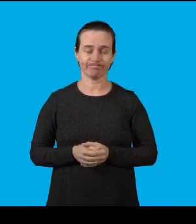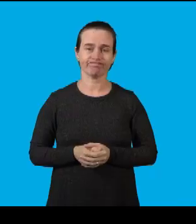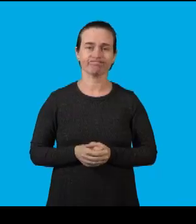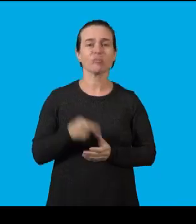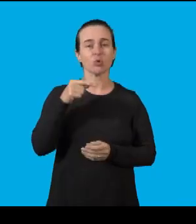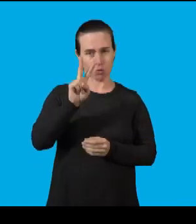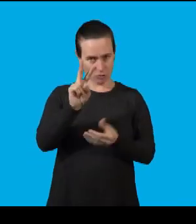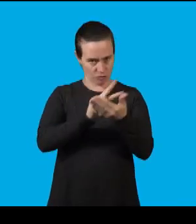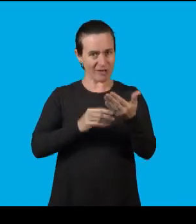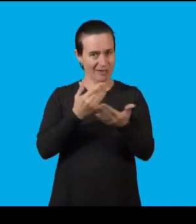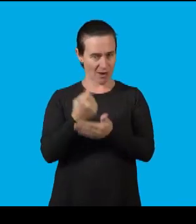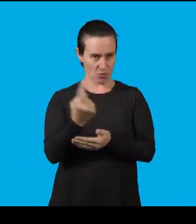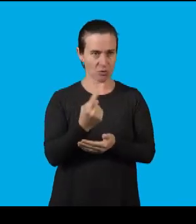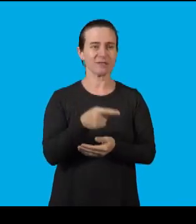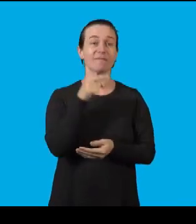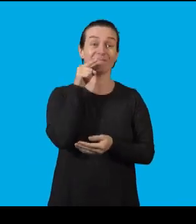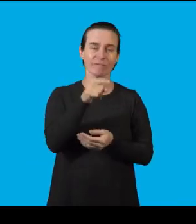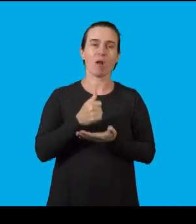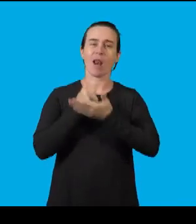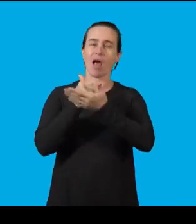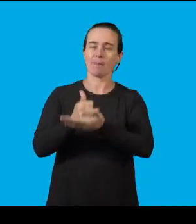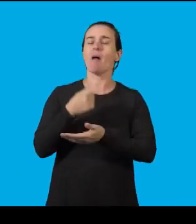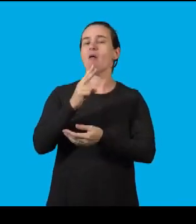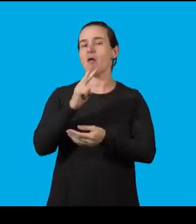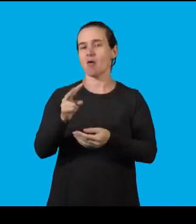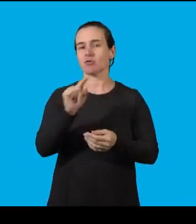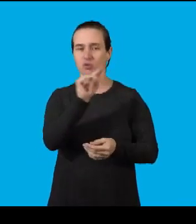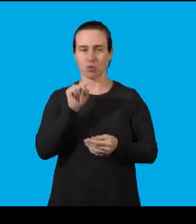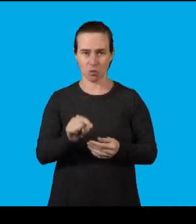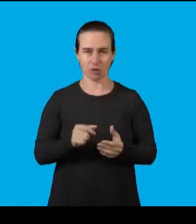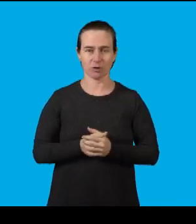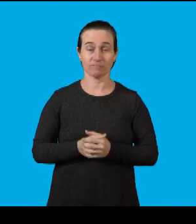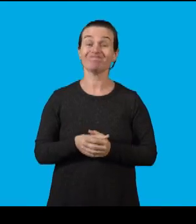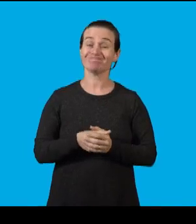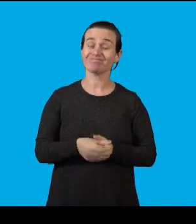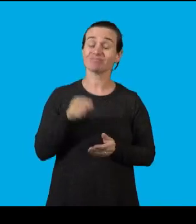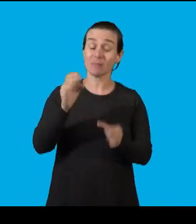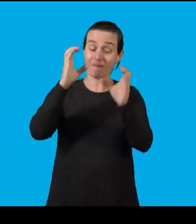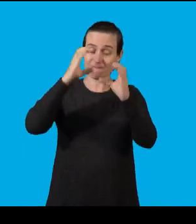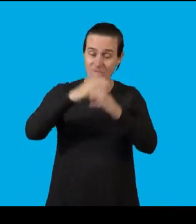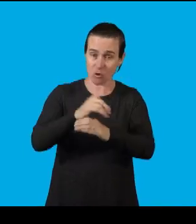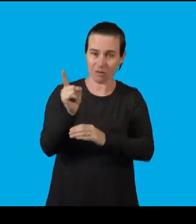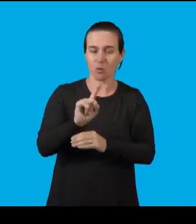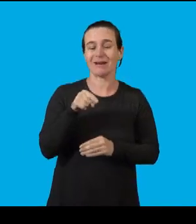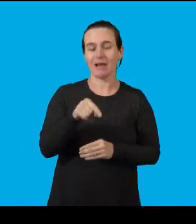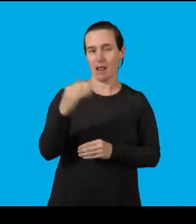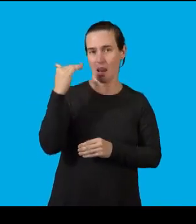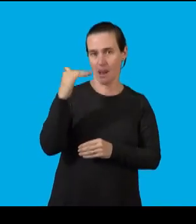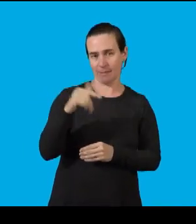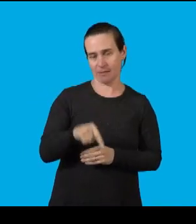tells you what the source is about, and that is the information that will help you answer the question. And remember, the focus is